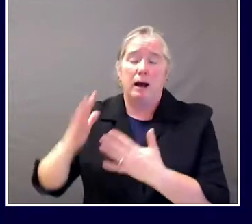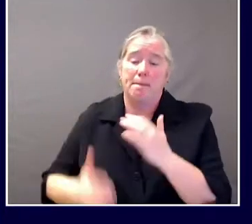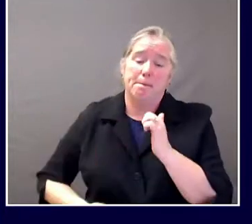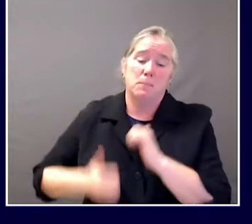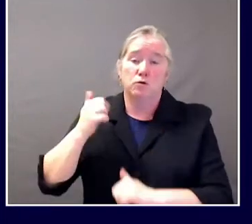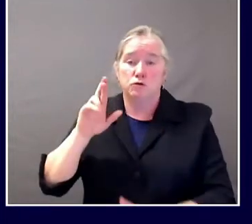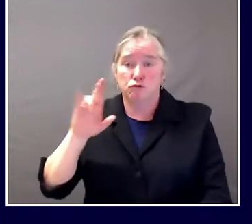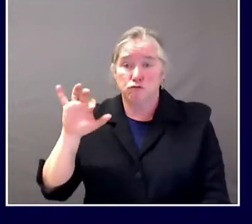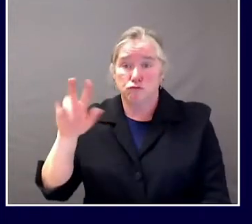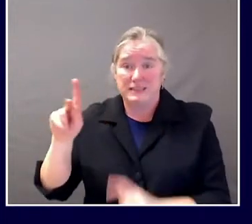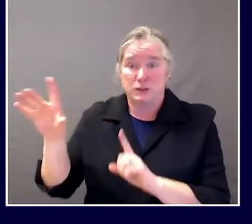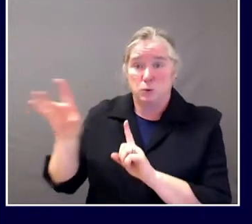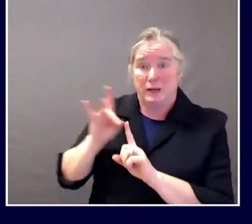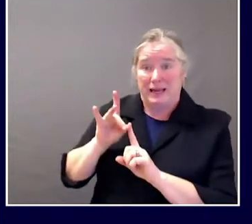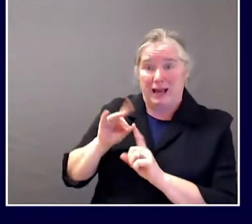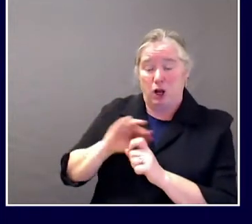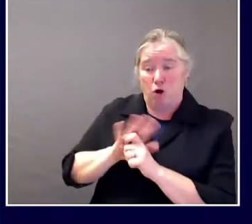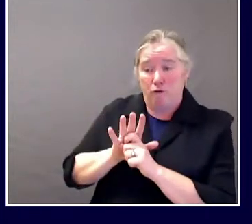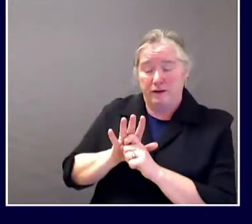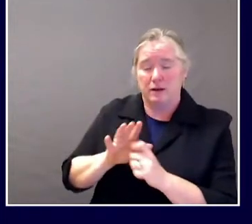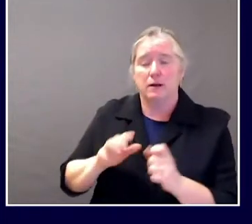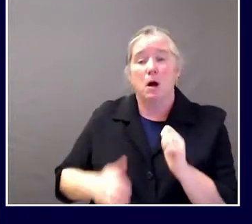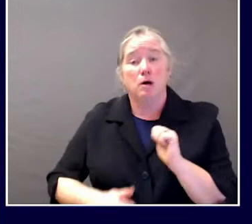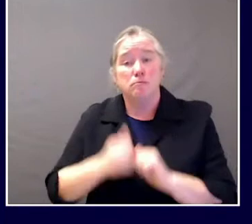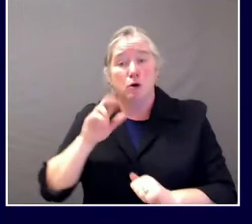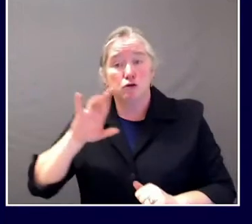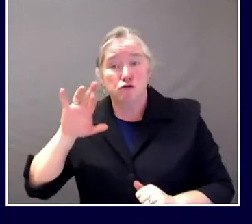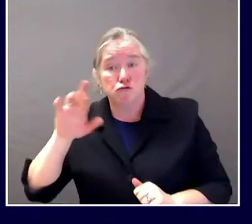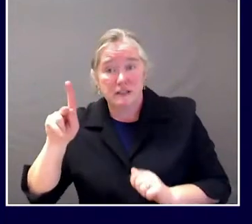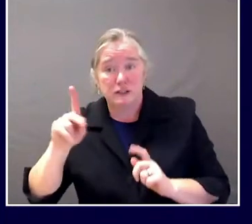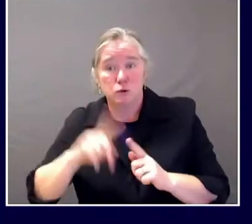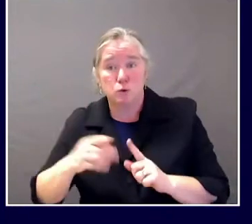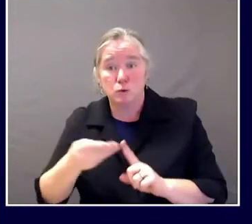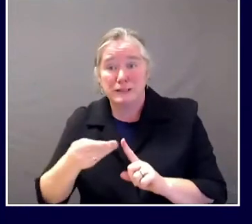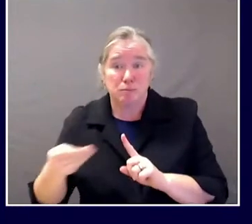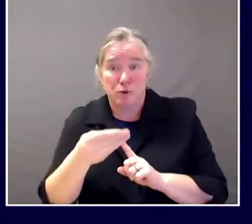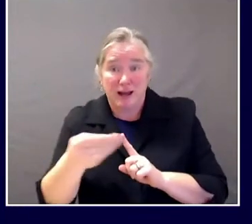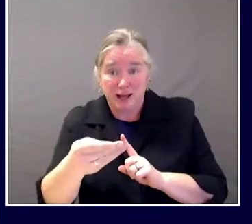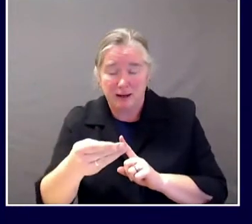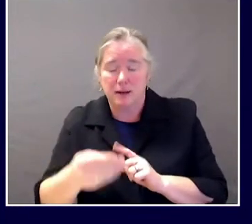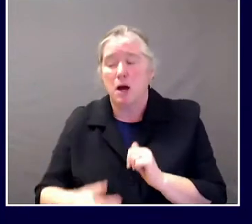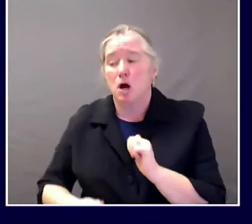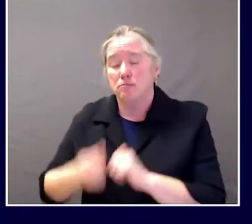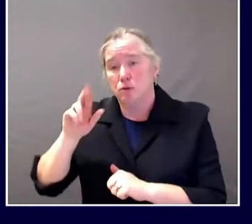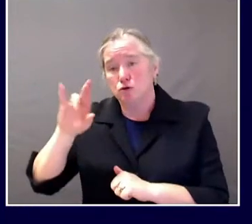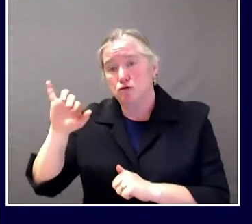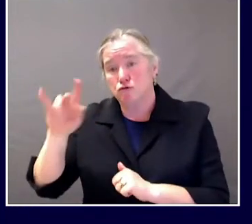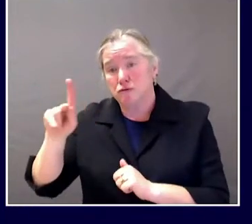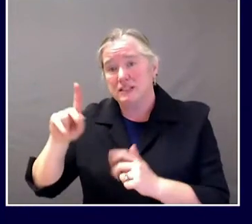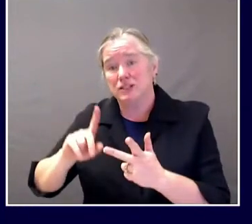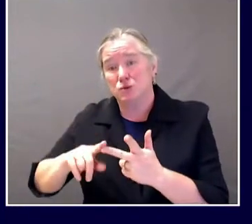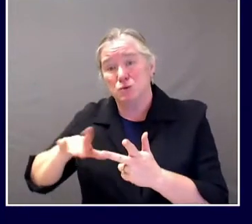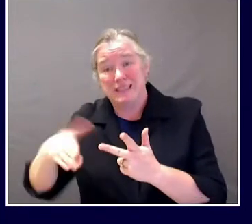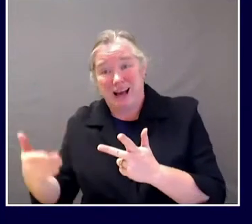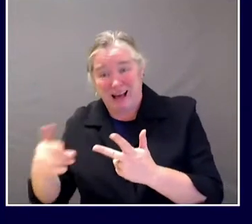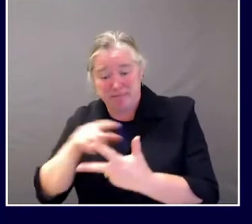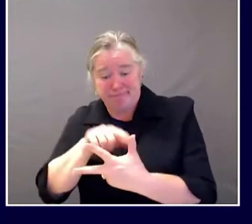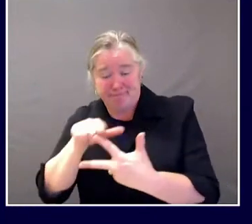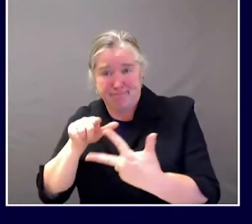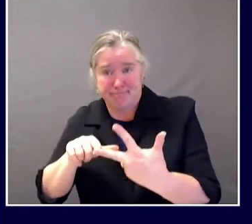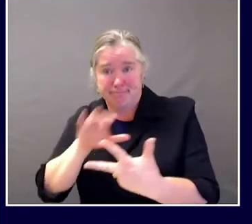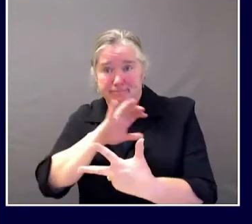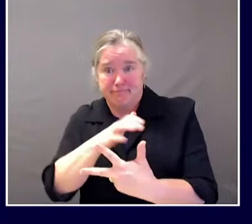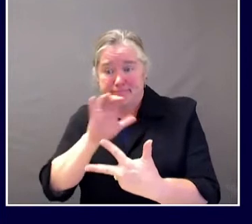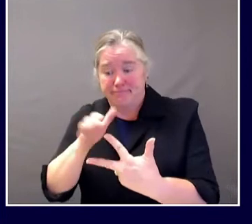contracting COVID, spreading COVID, or dying from COVID should really be where the vaccines are used. And